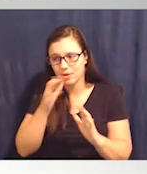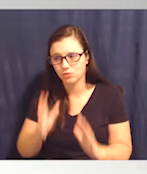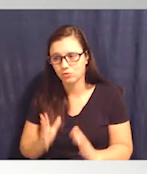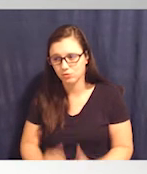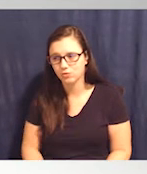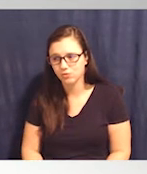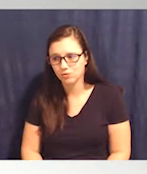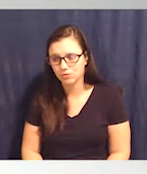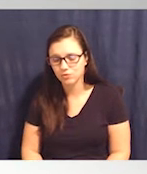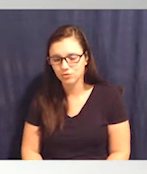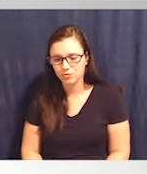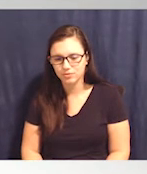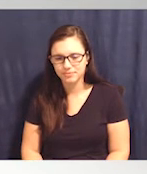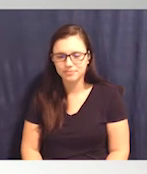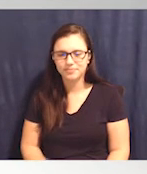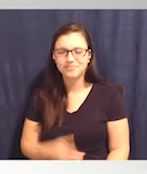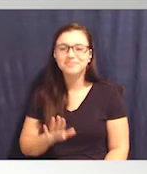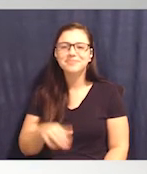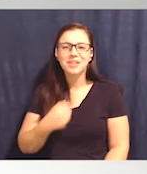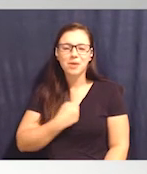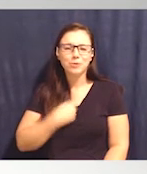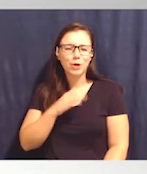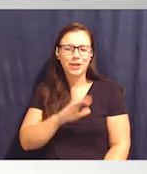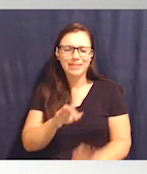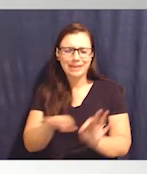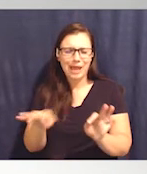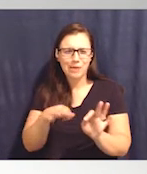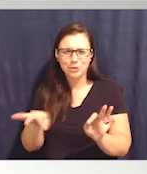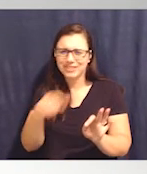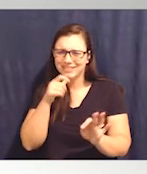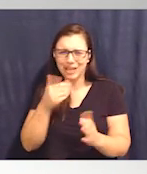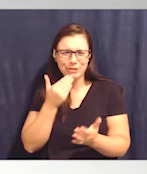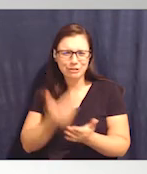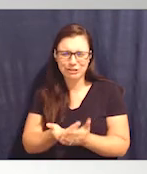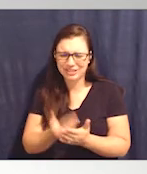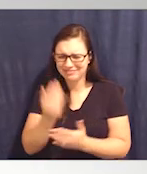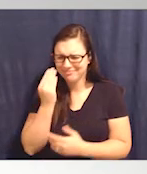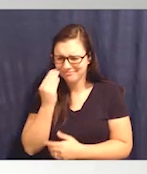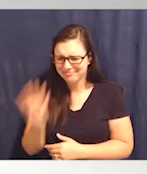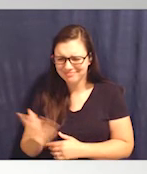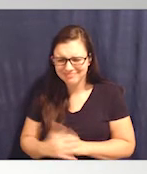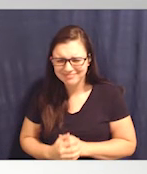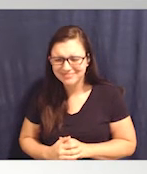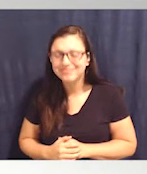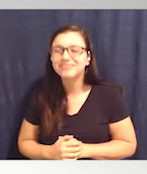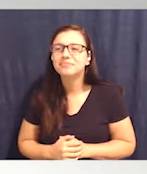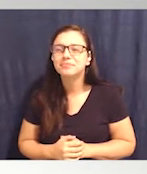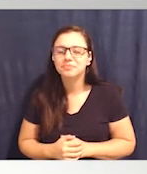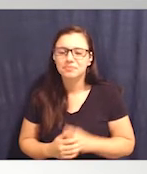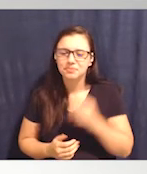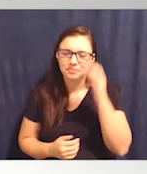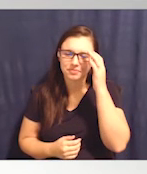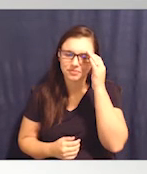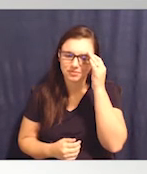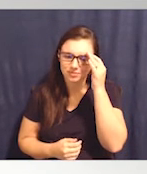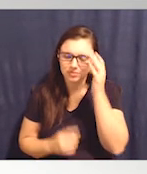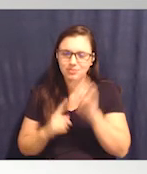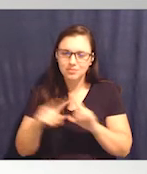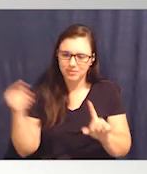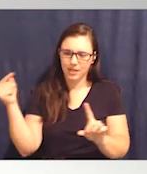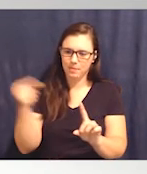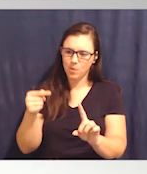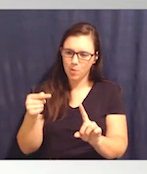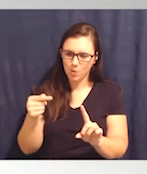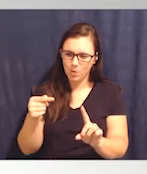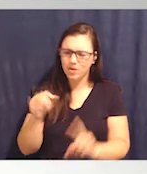I'm sorry the captioning in that is not particularly good, but the point, what's Yoda's point?